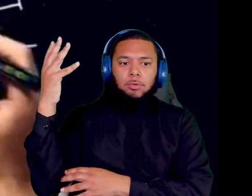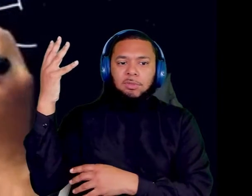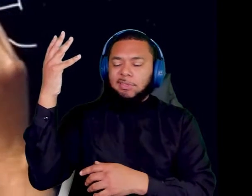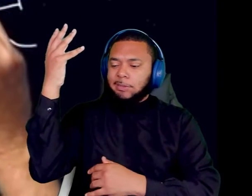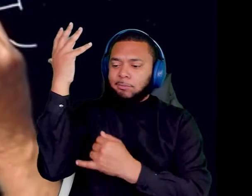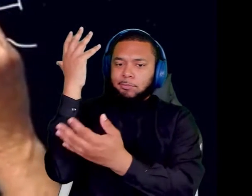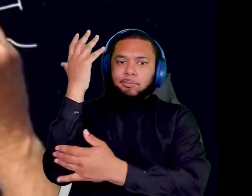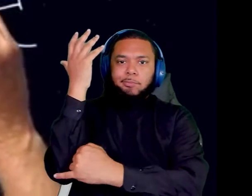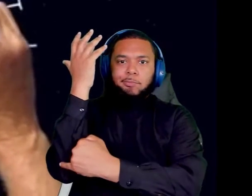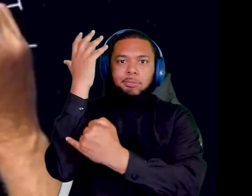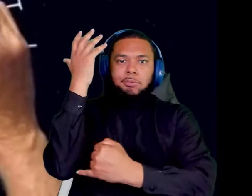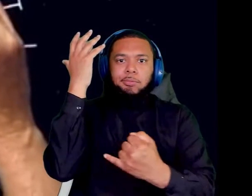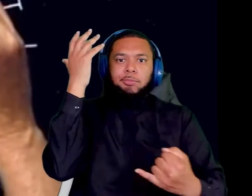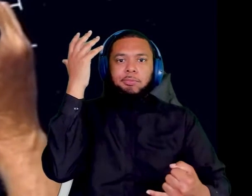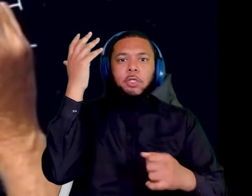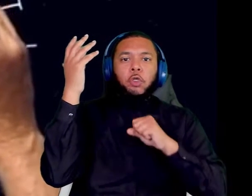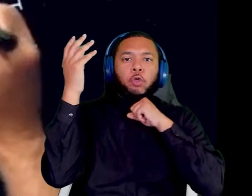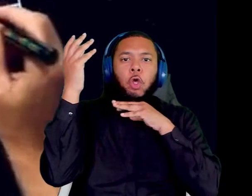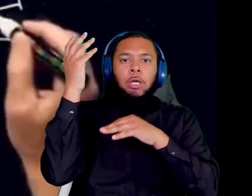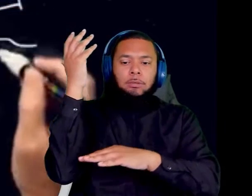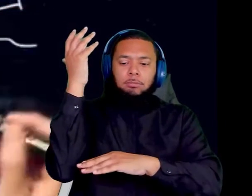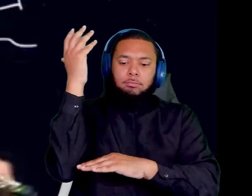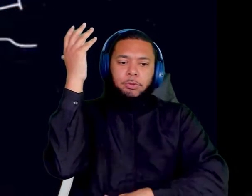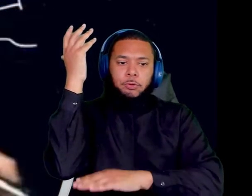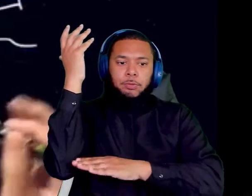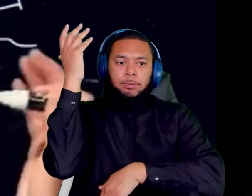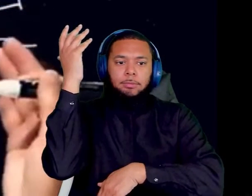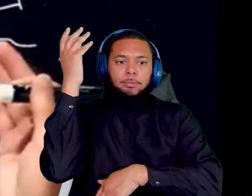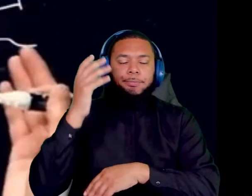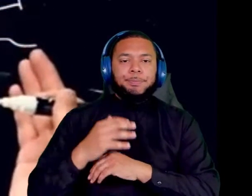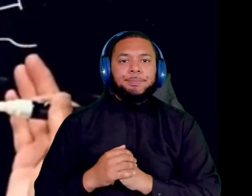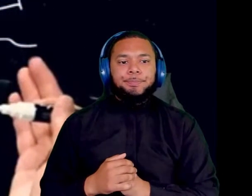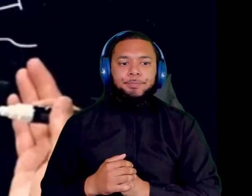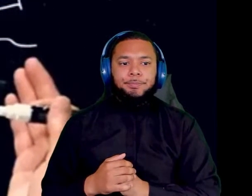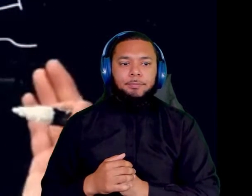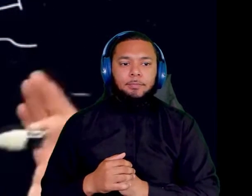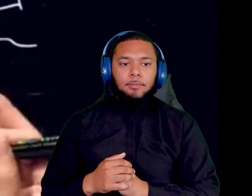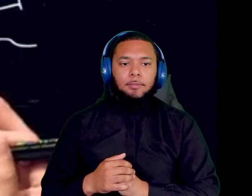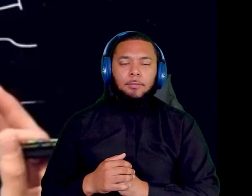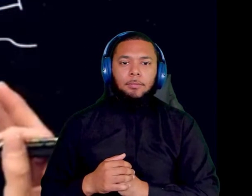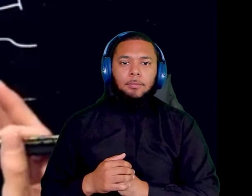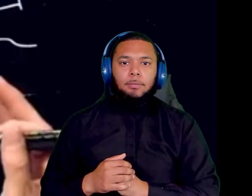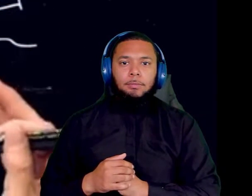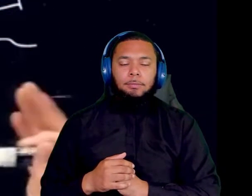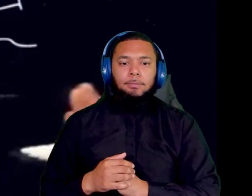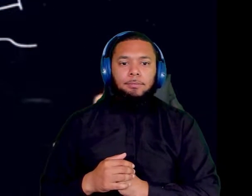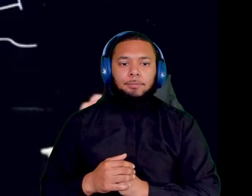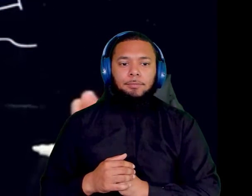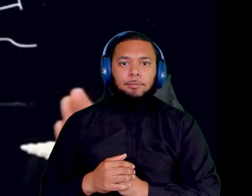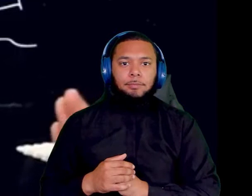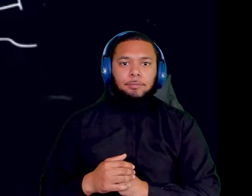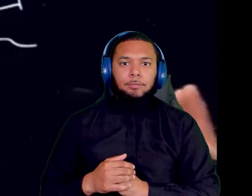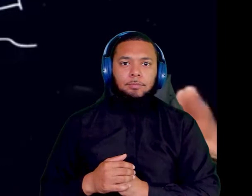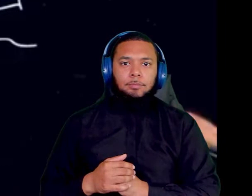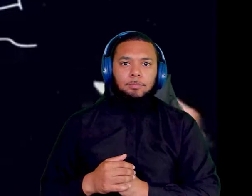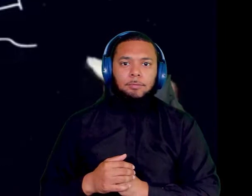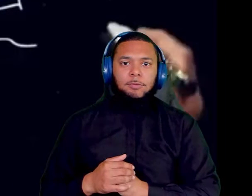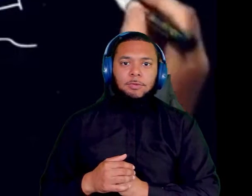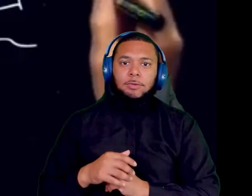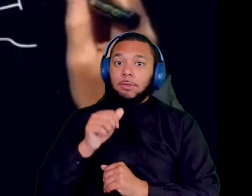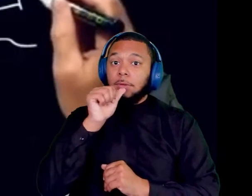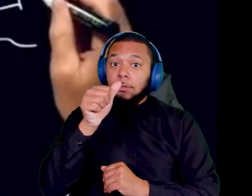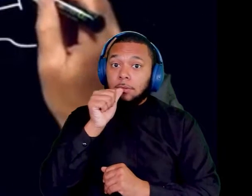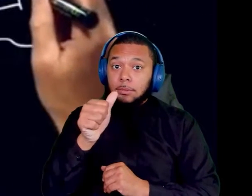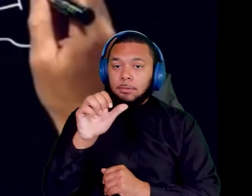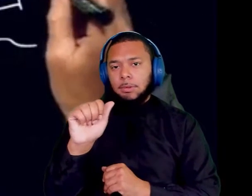here and just a rough draft of an oak tree. Let's say that we have acorns falling off the oak